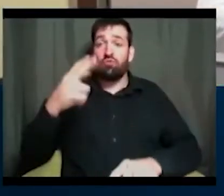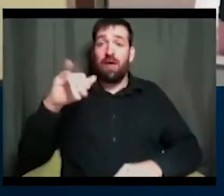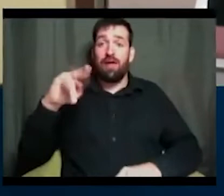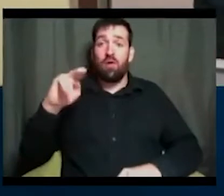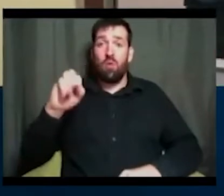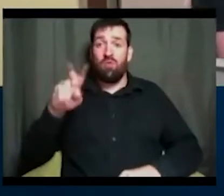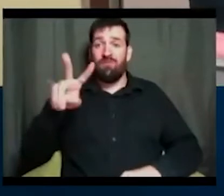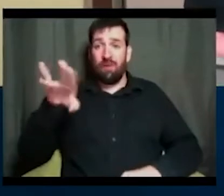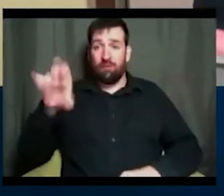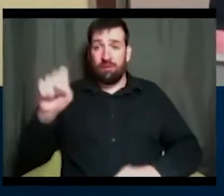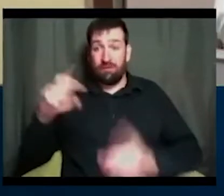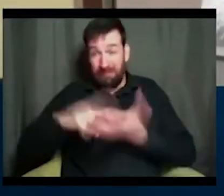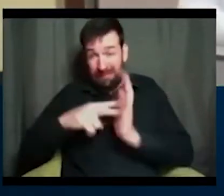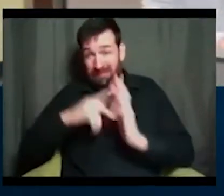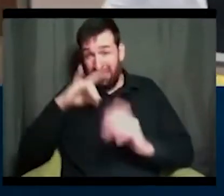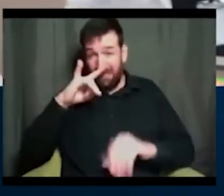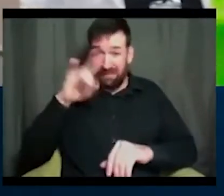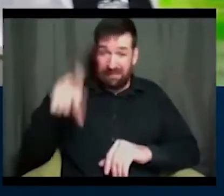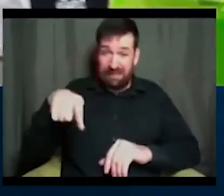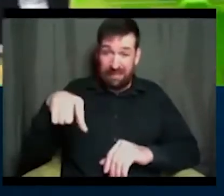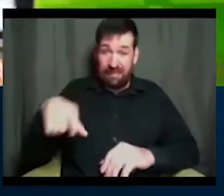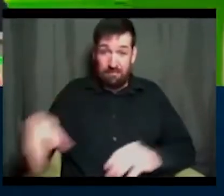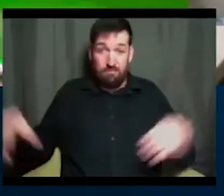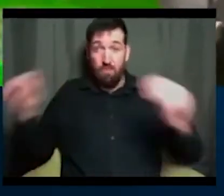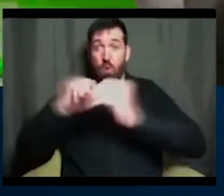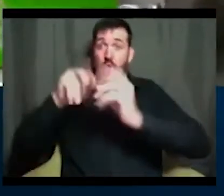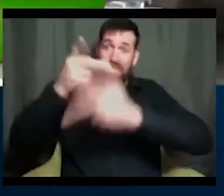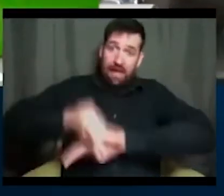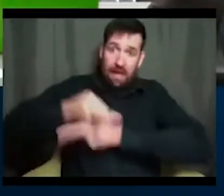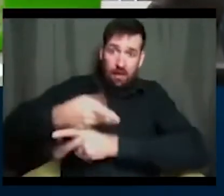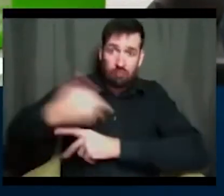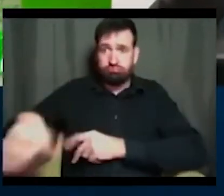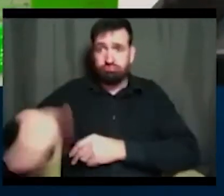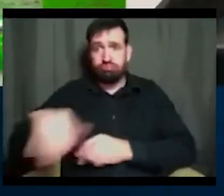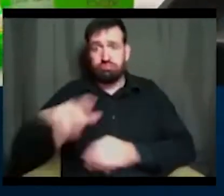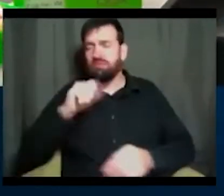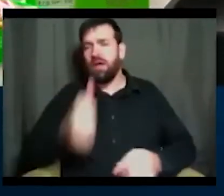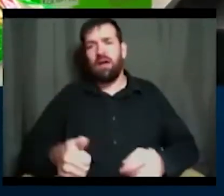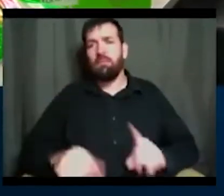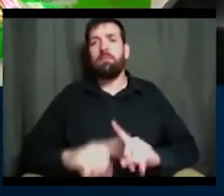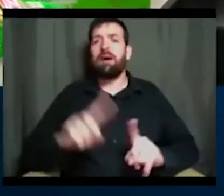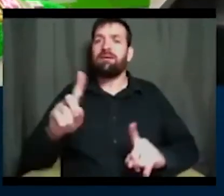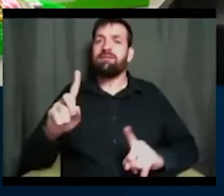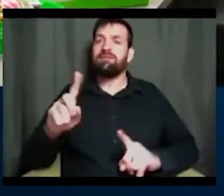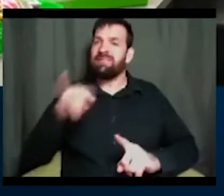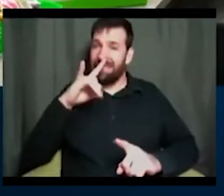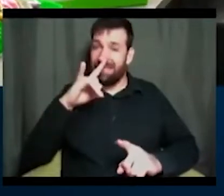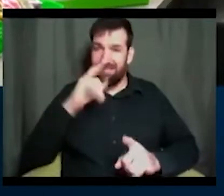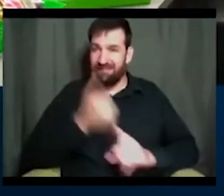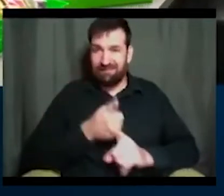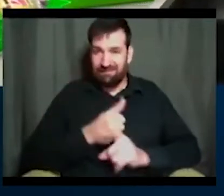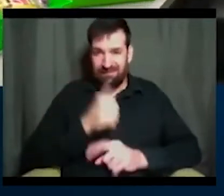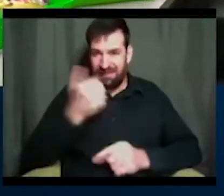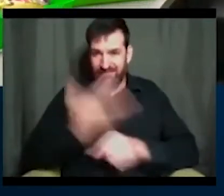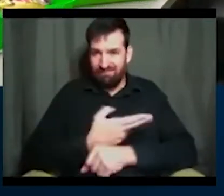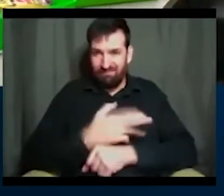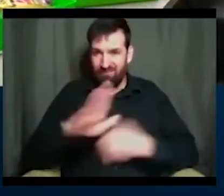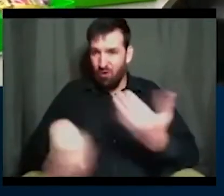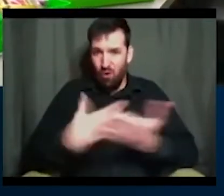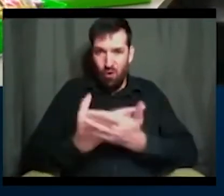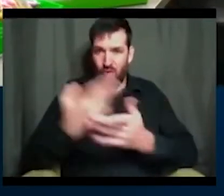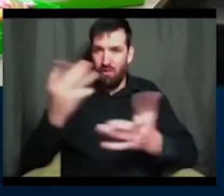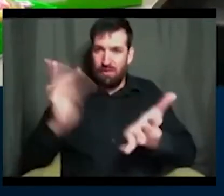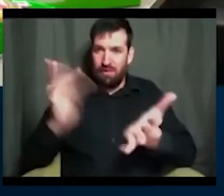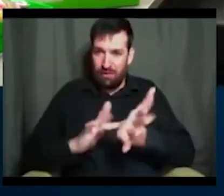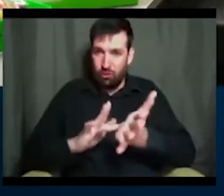to have a whole lot extra care needed. But we've seen kids not take necessarily all their medications. And so when this hits them,